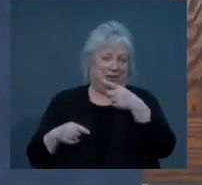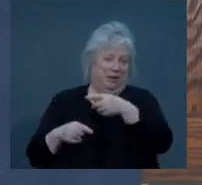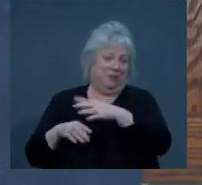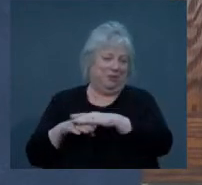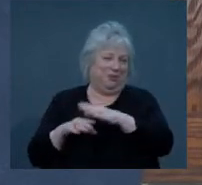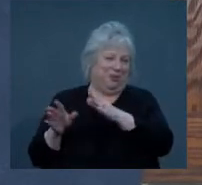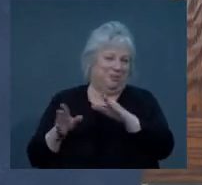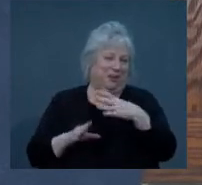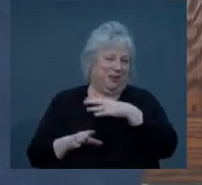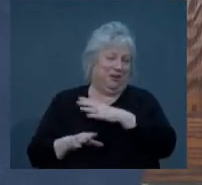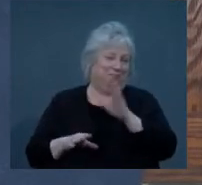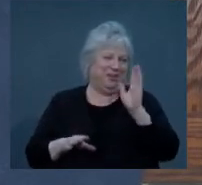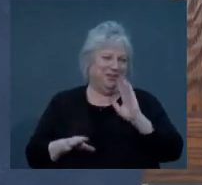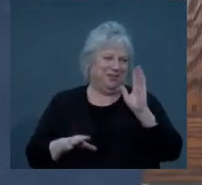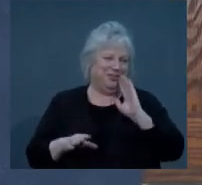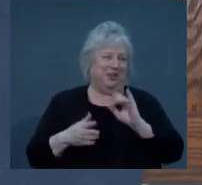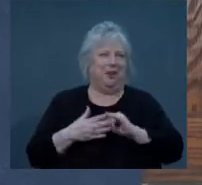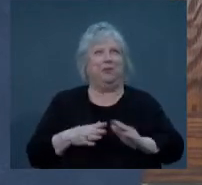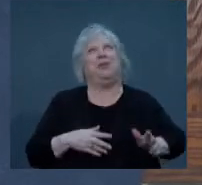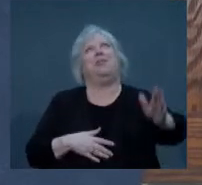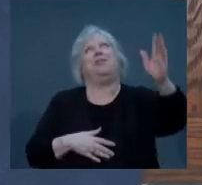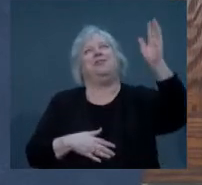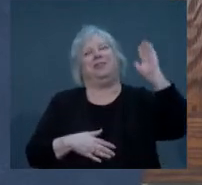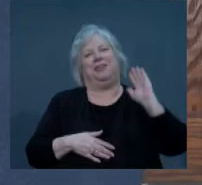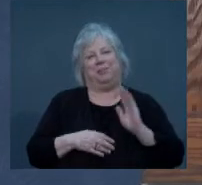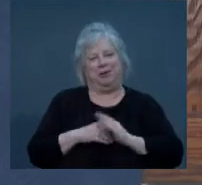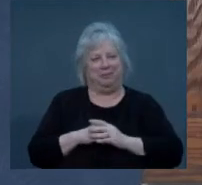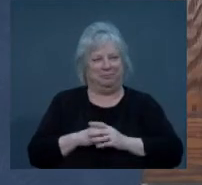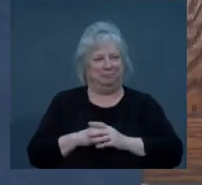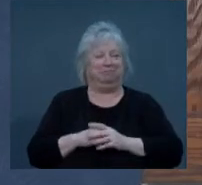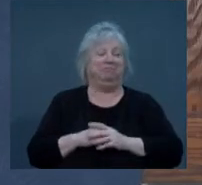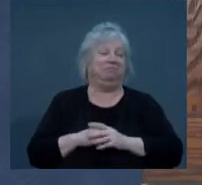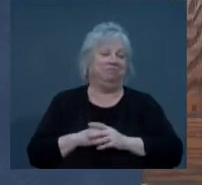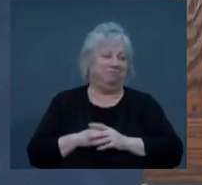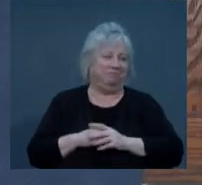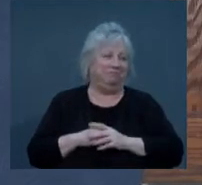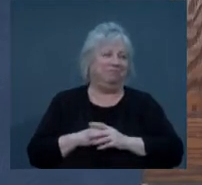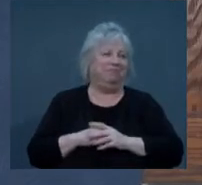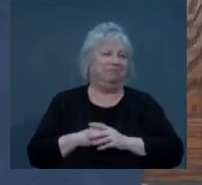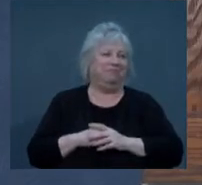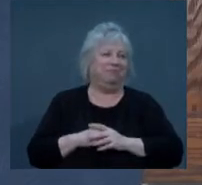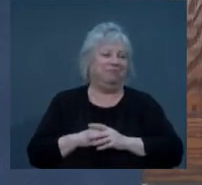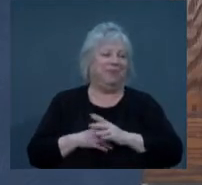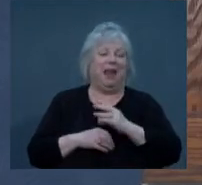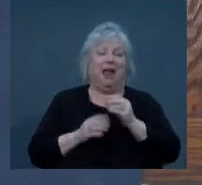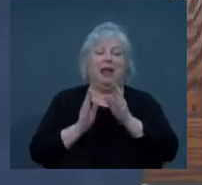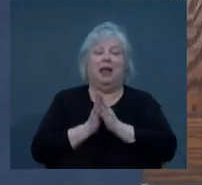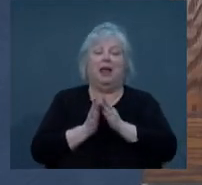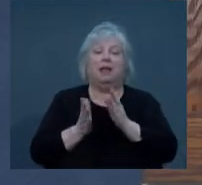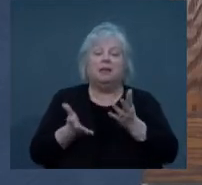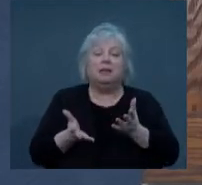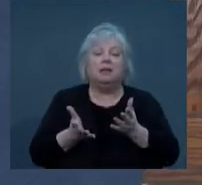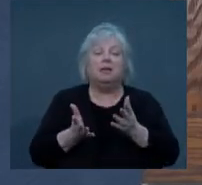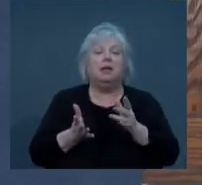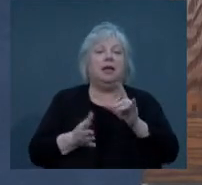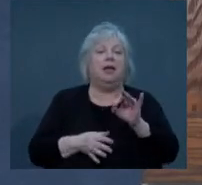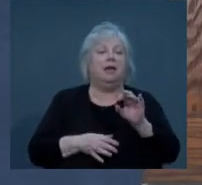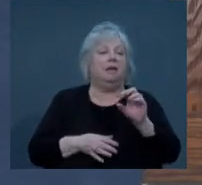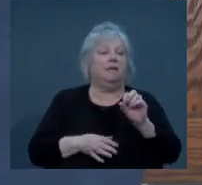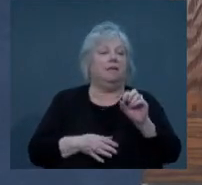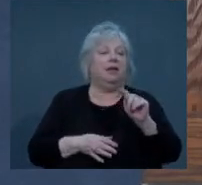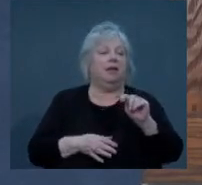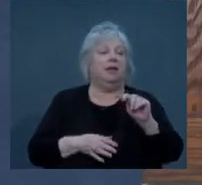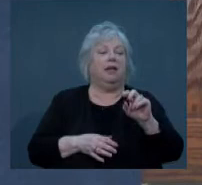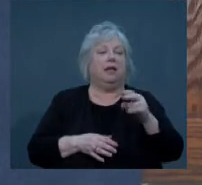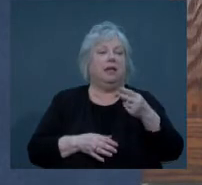commission. That was a long time ago. And ask that if Stevens Inc. is